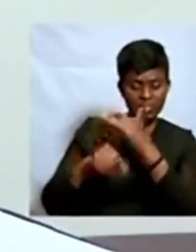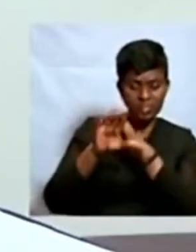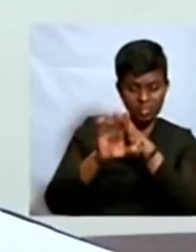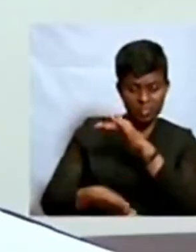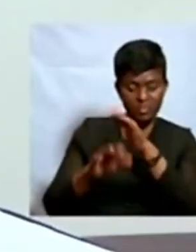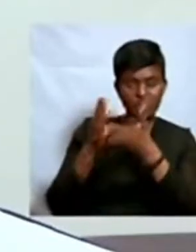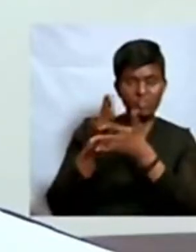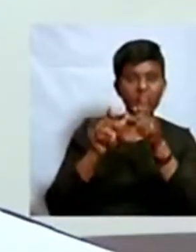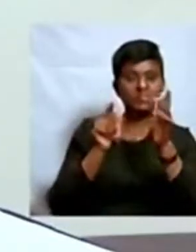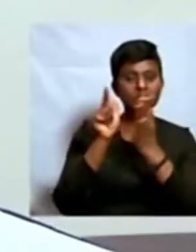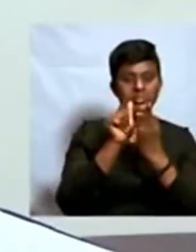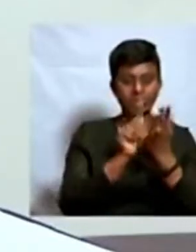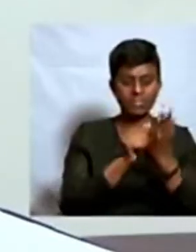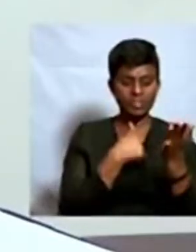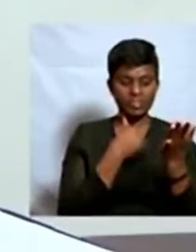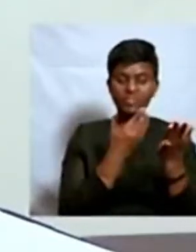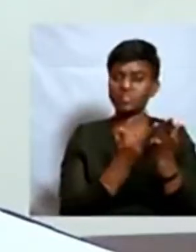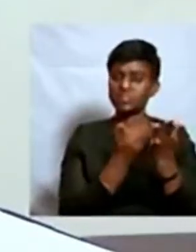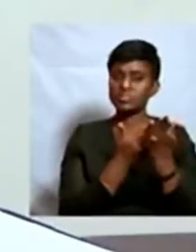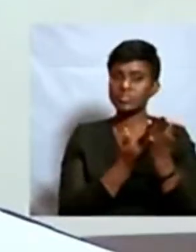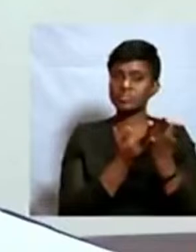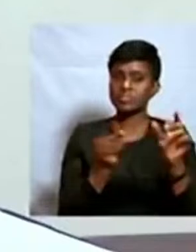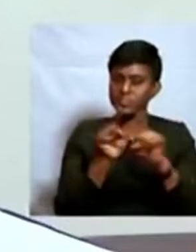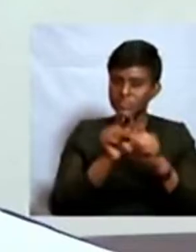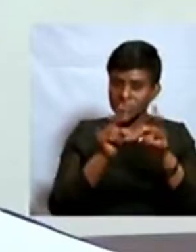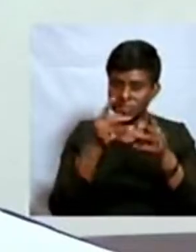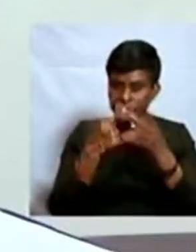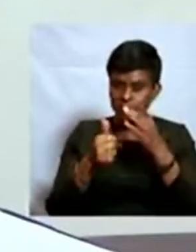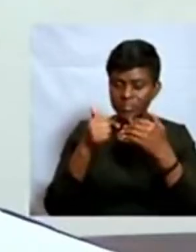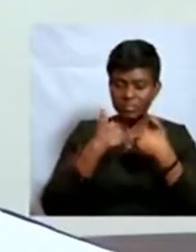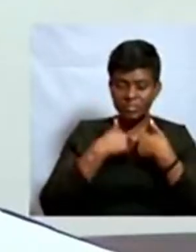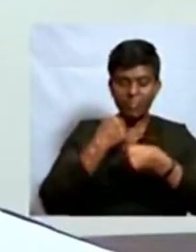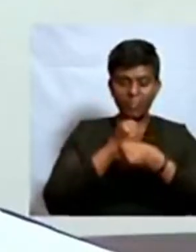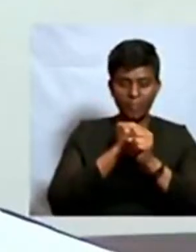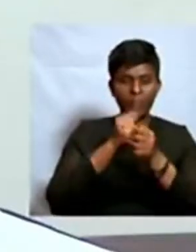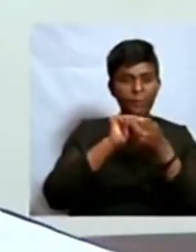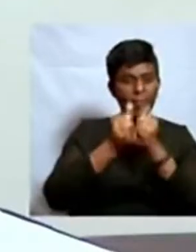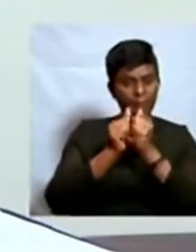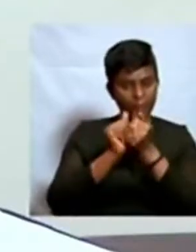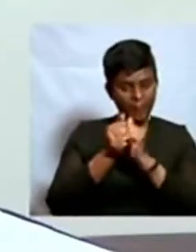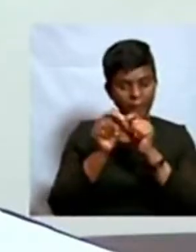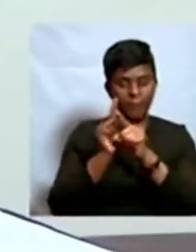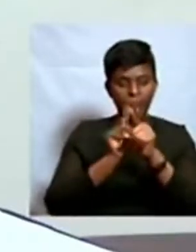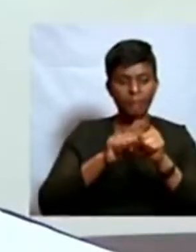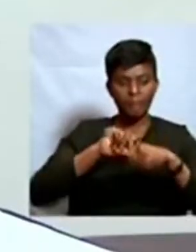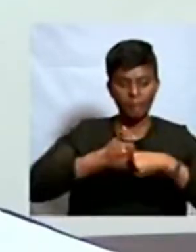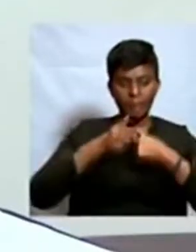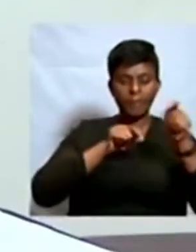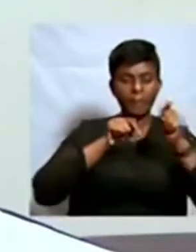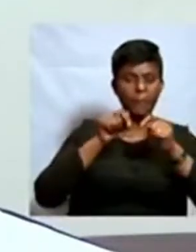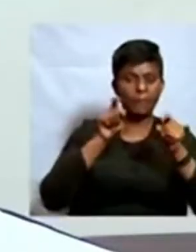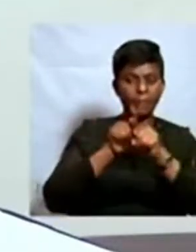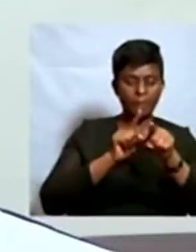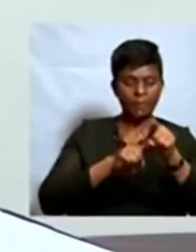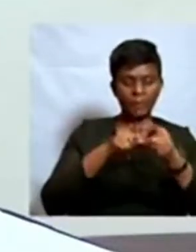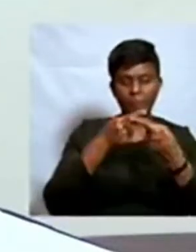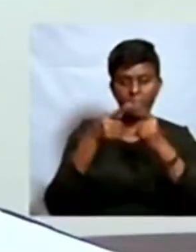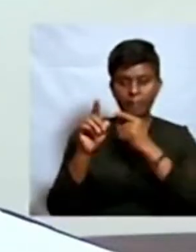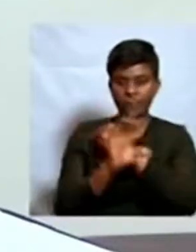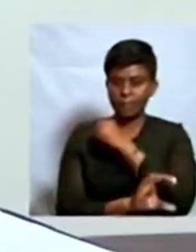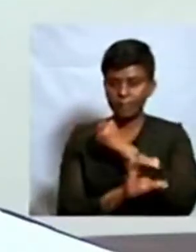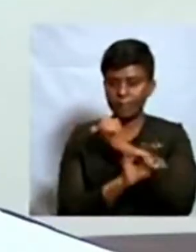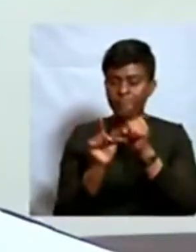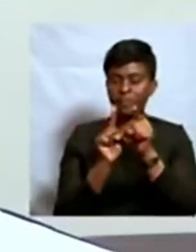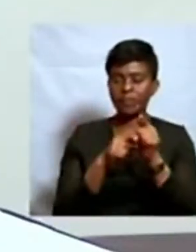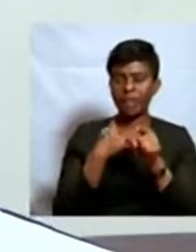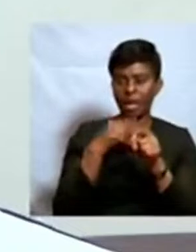some regulations, the same way that we have made amendments to our regulations. Different countries